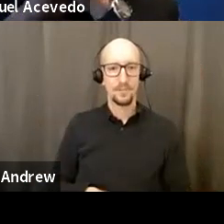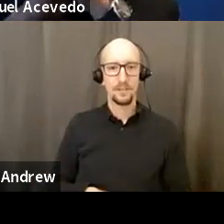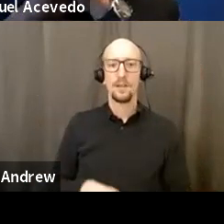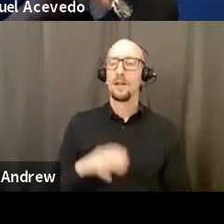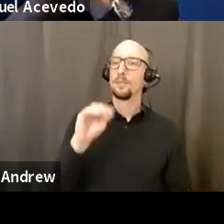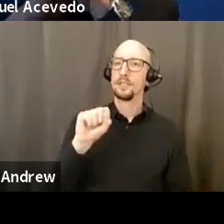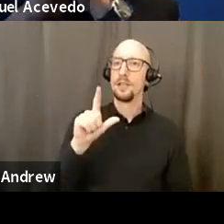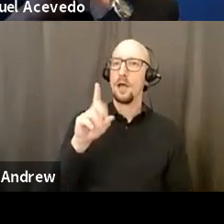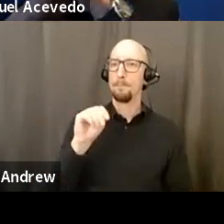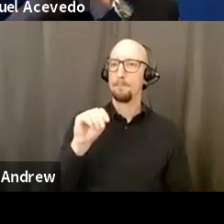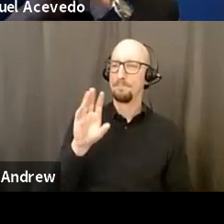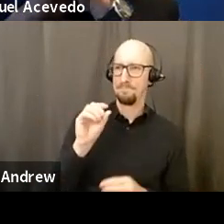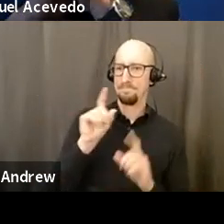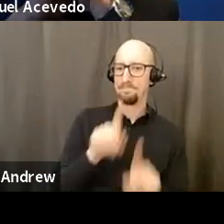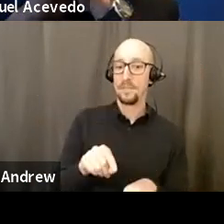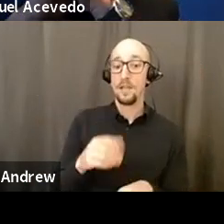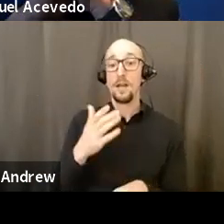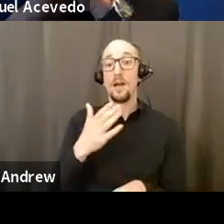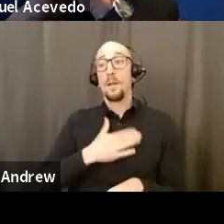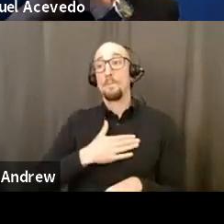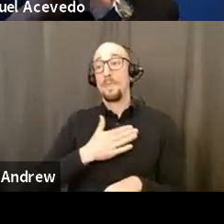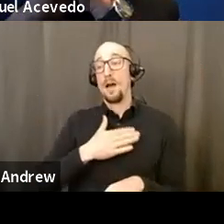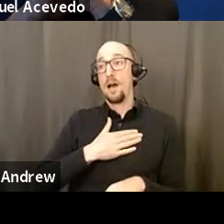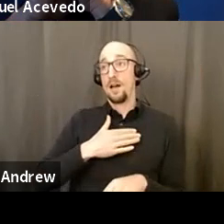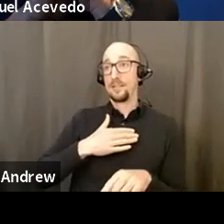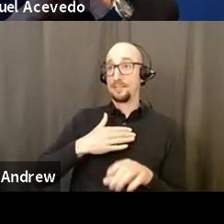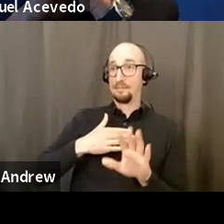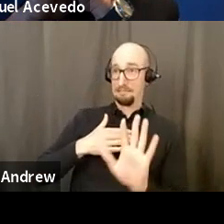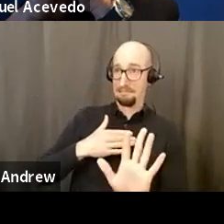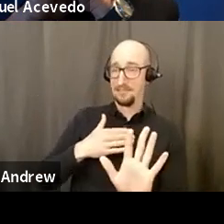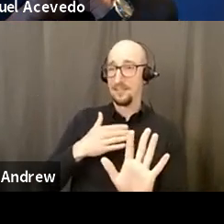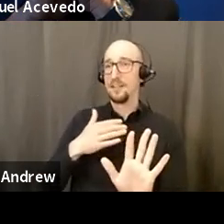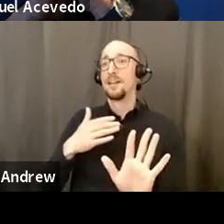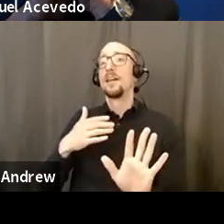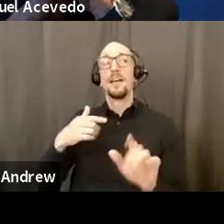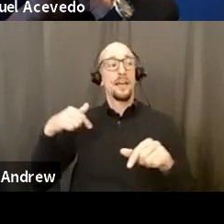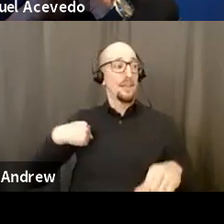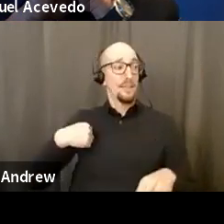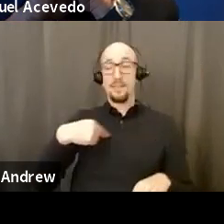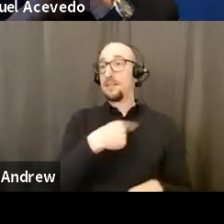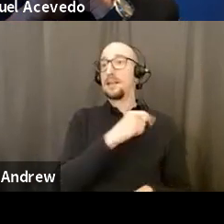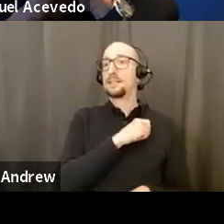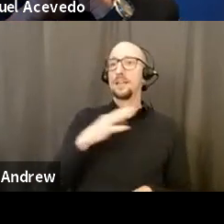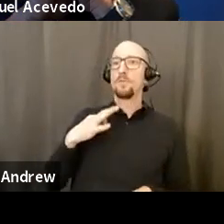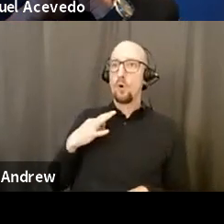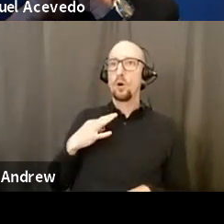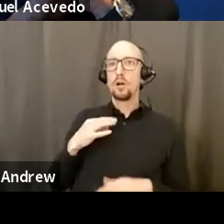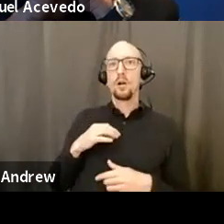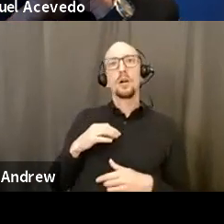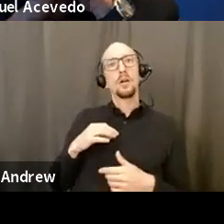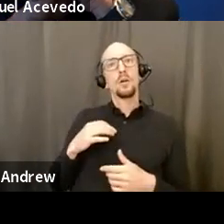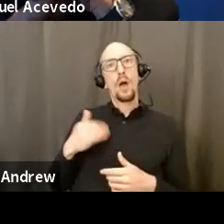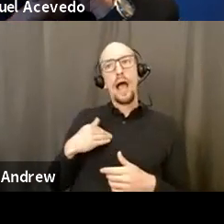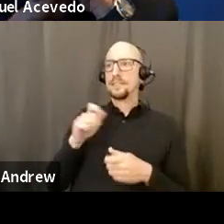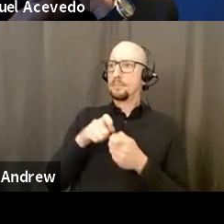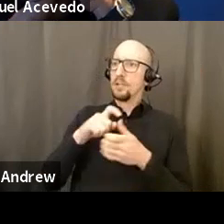would be that as the task force purview is criteria alone and not how the correct criteria was arrived at, I would be